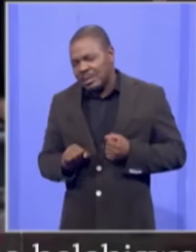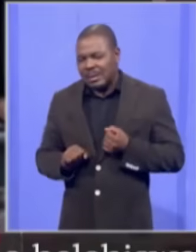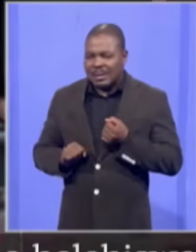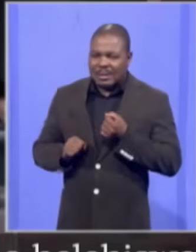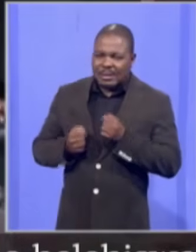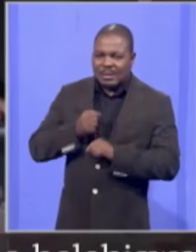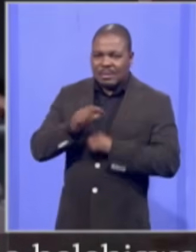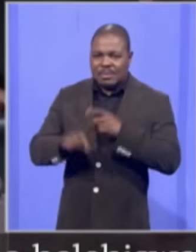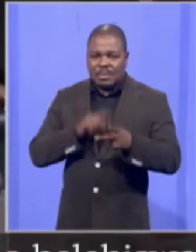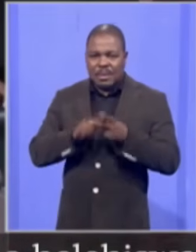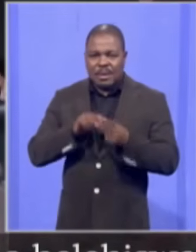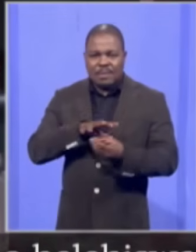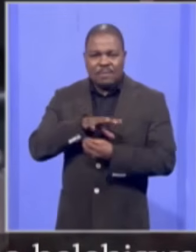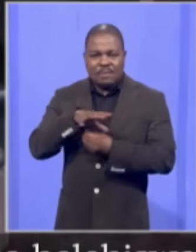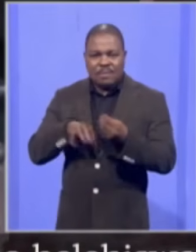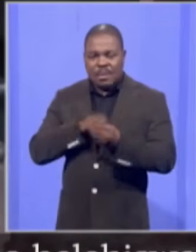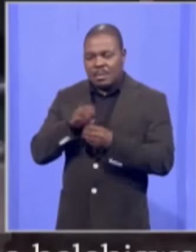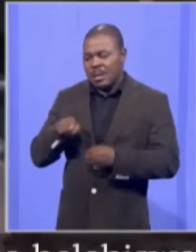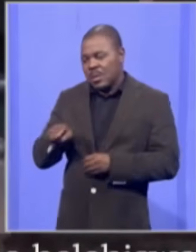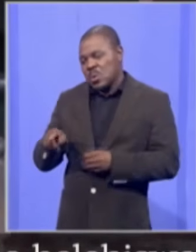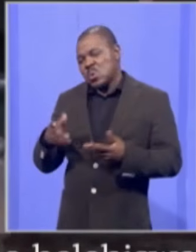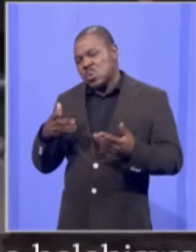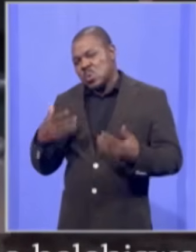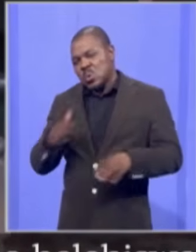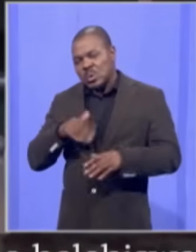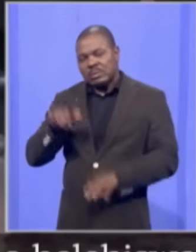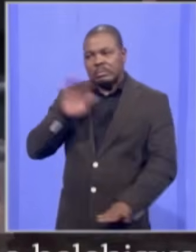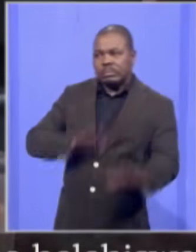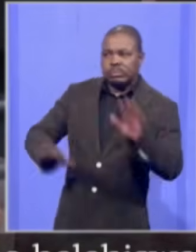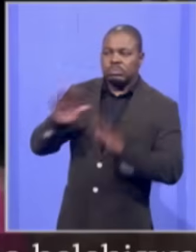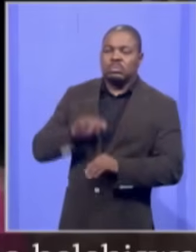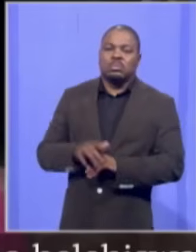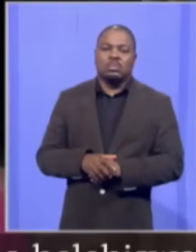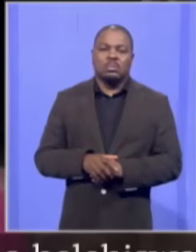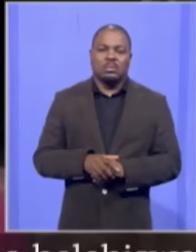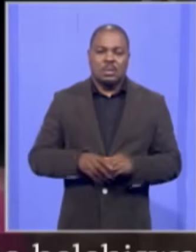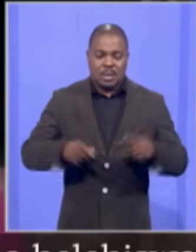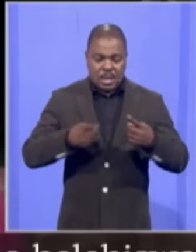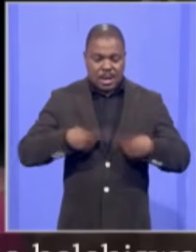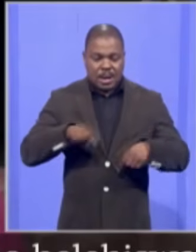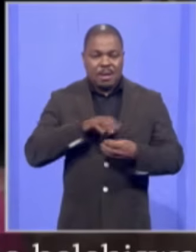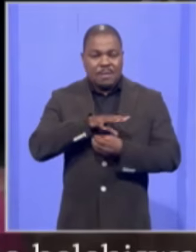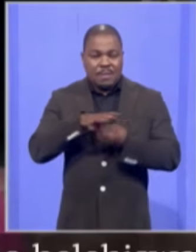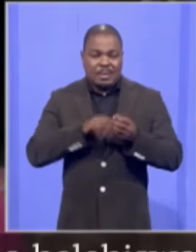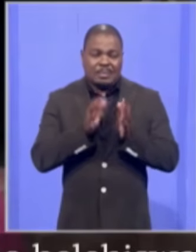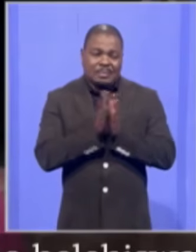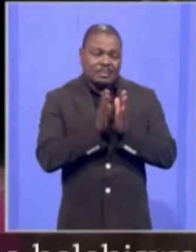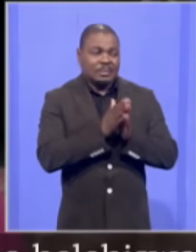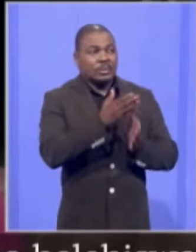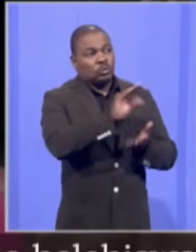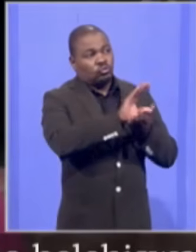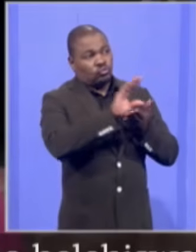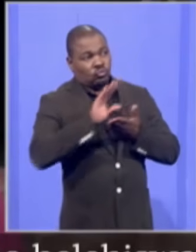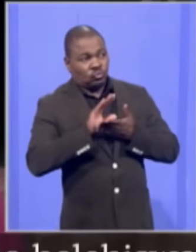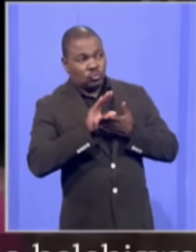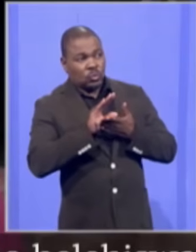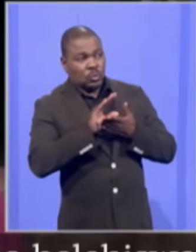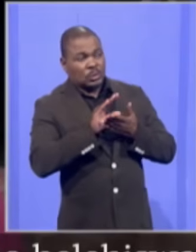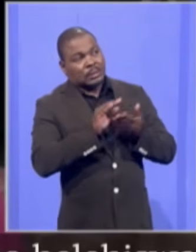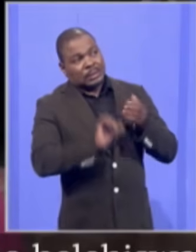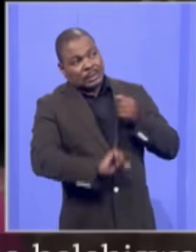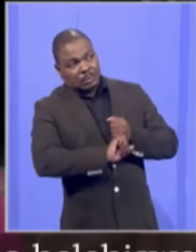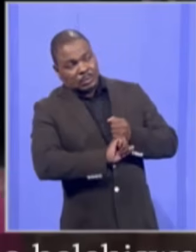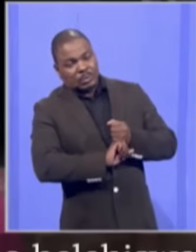bo thefutse lelapa lena le kollang ntsi hanong. As a family, we are pleading for the donations so